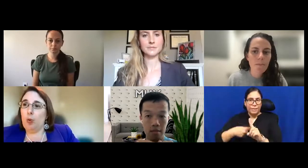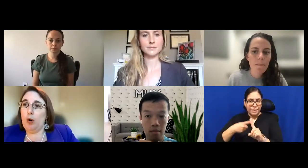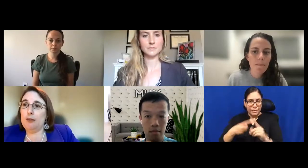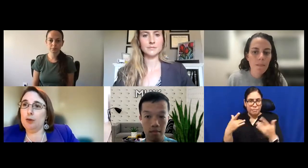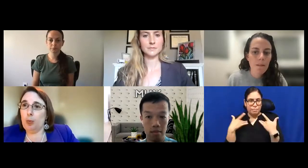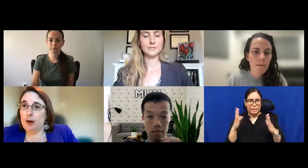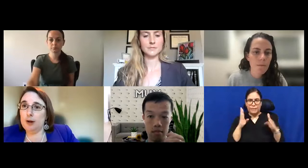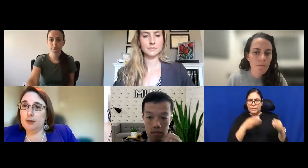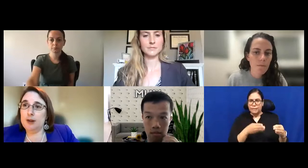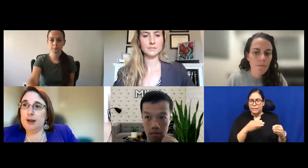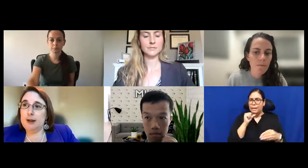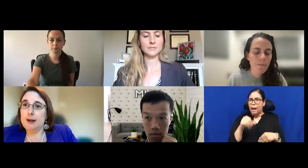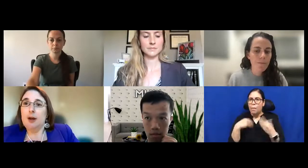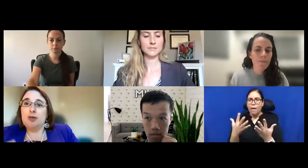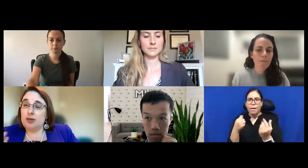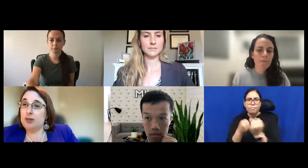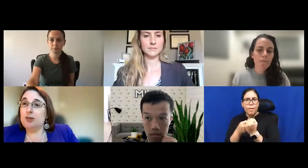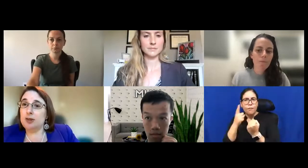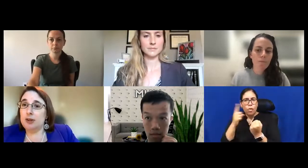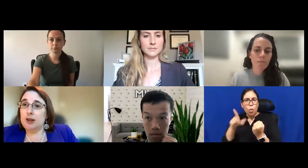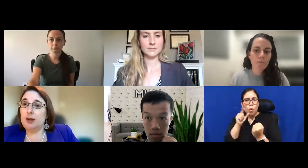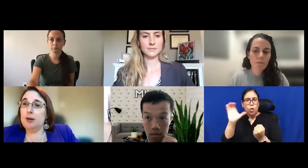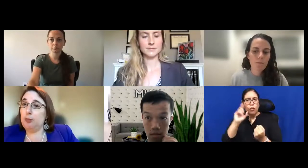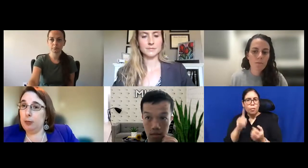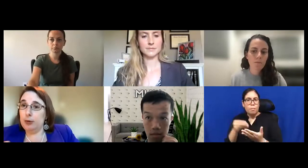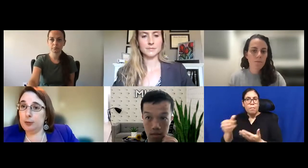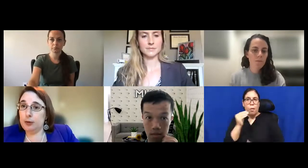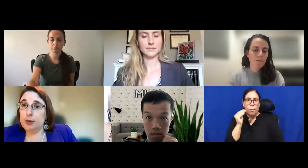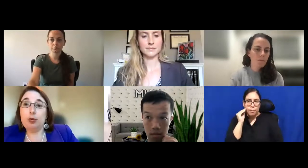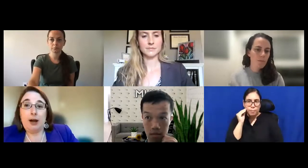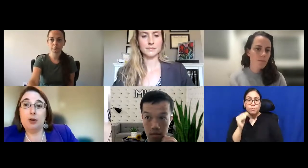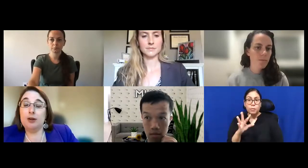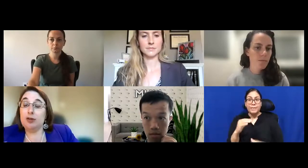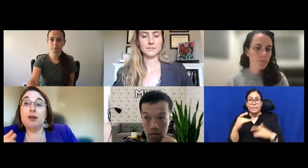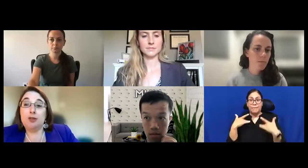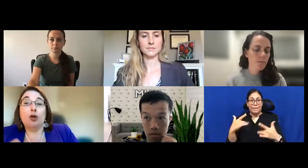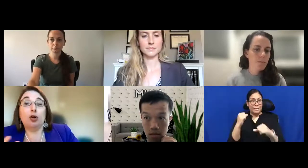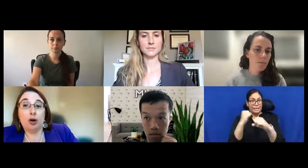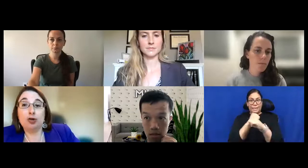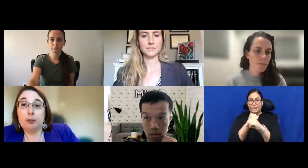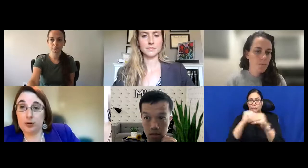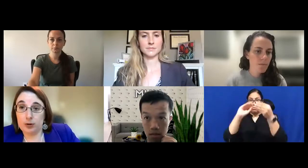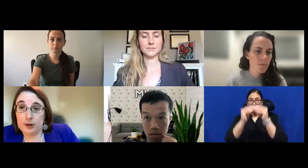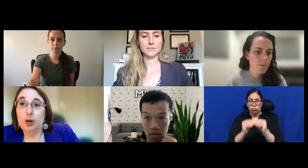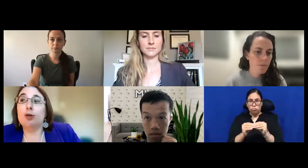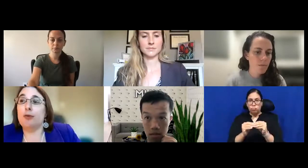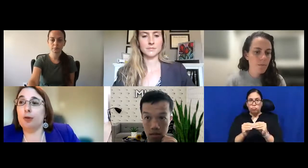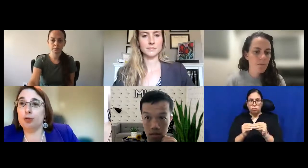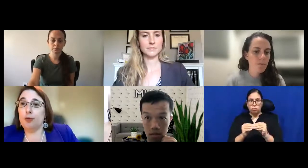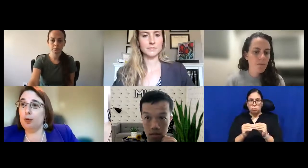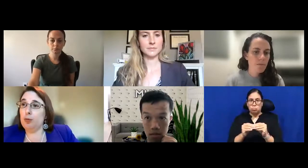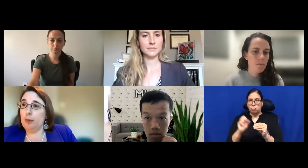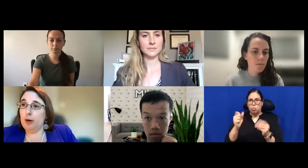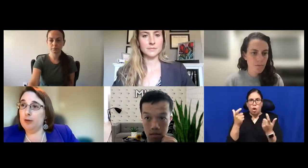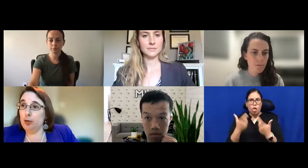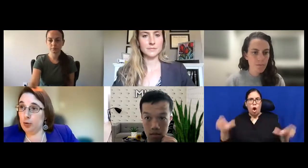to know why this was. And statistically, people with disabilities who have is the largest minority. So for those of